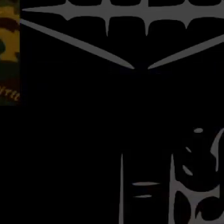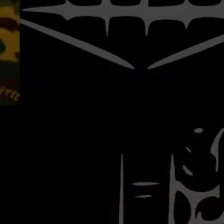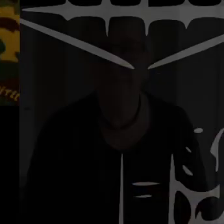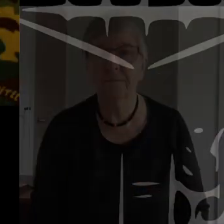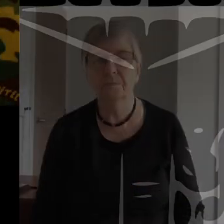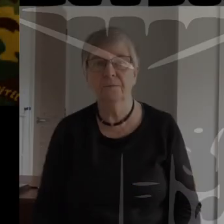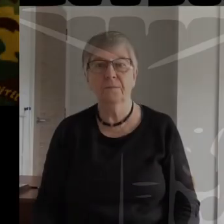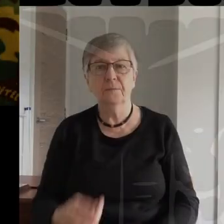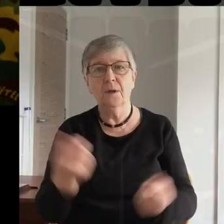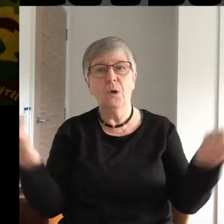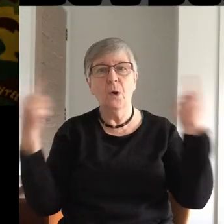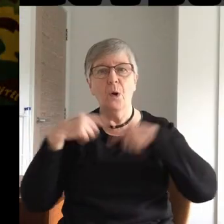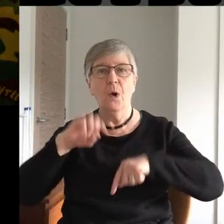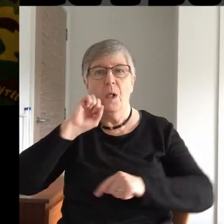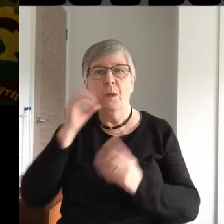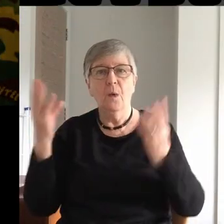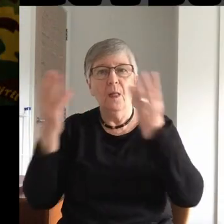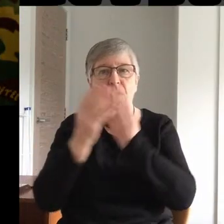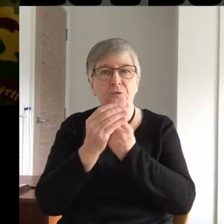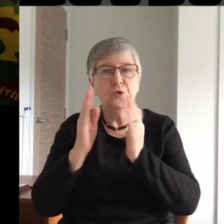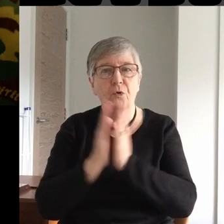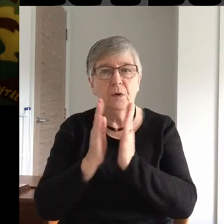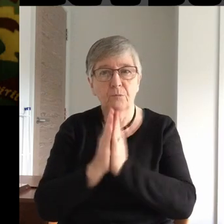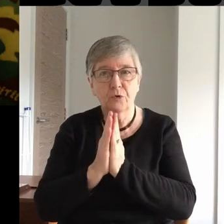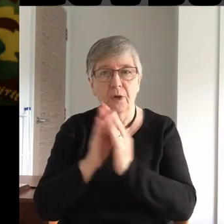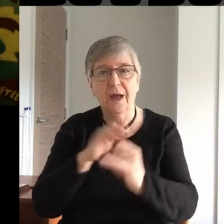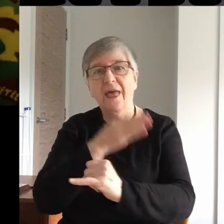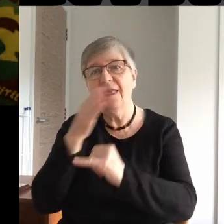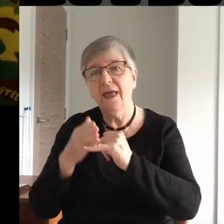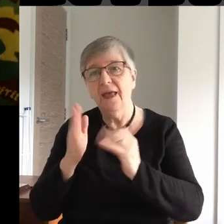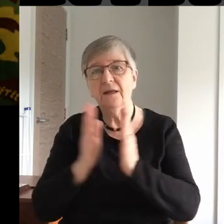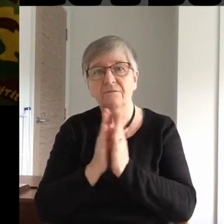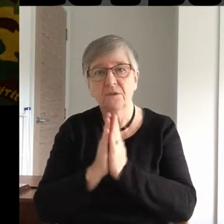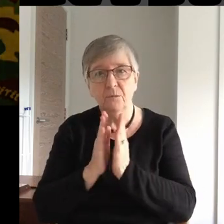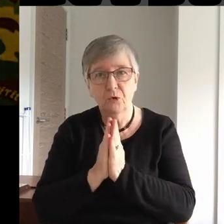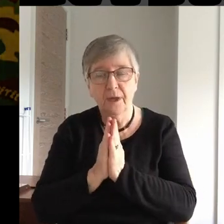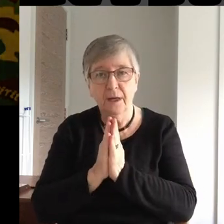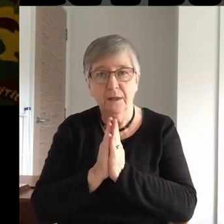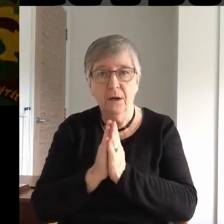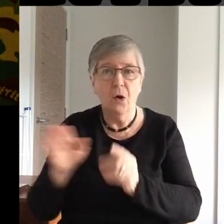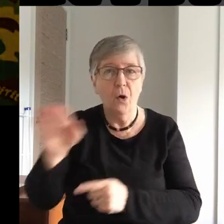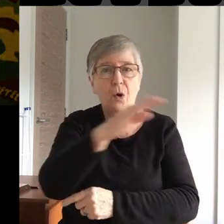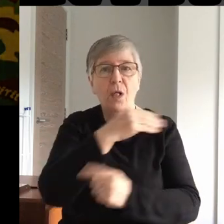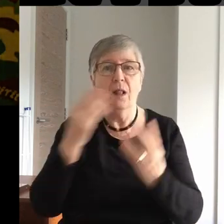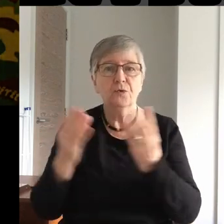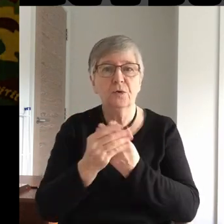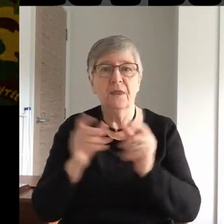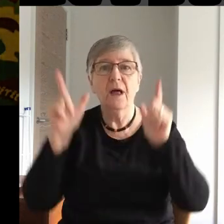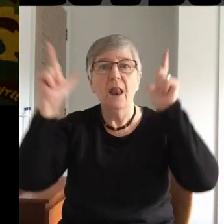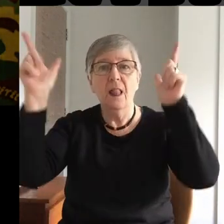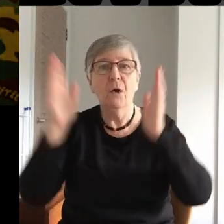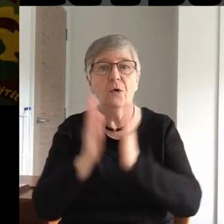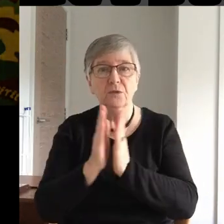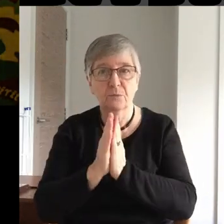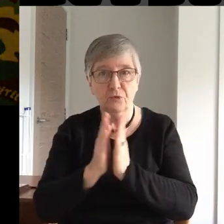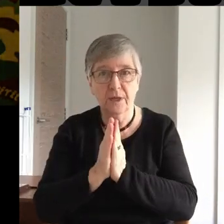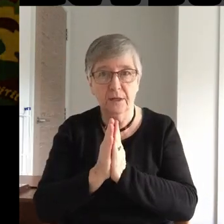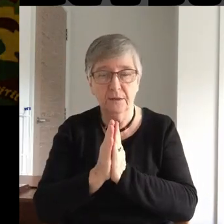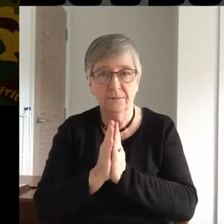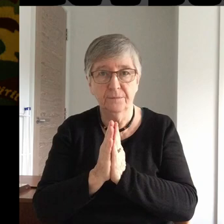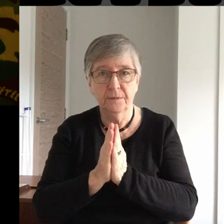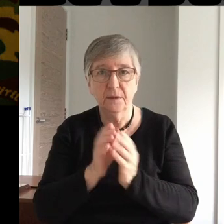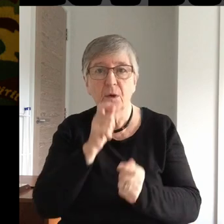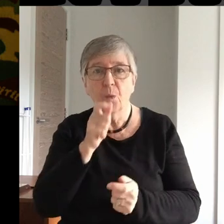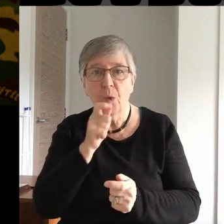To join together in prayer, and we'll gather up our prayers in the words of the Lord's Prayer, the form of the Lord's Prayer that we use